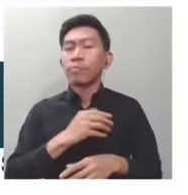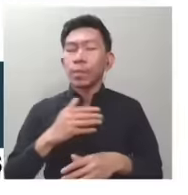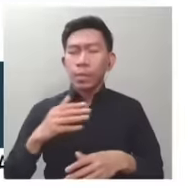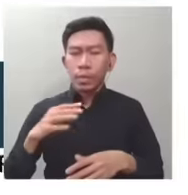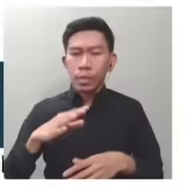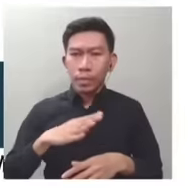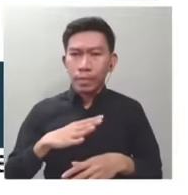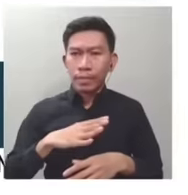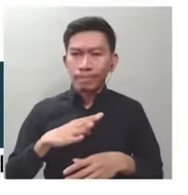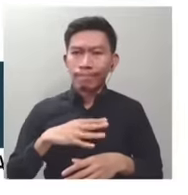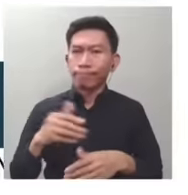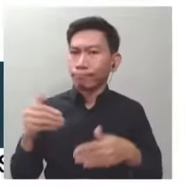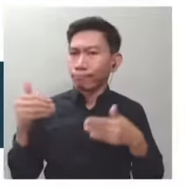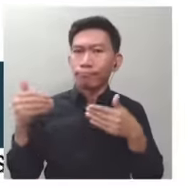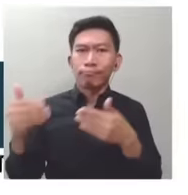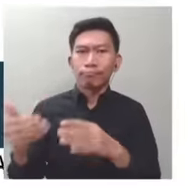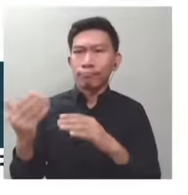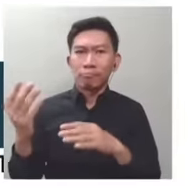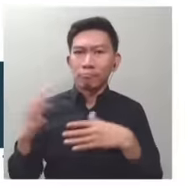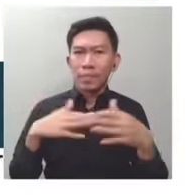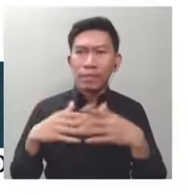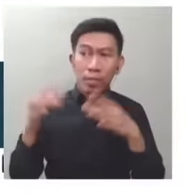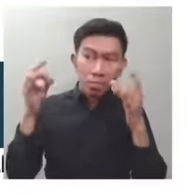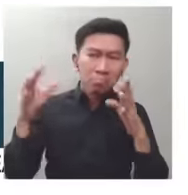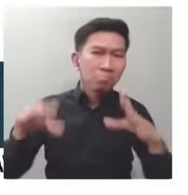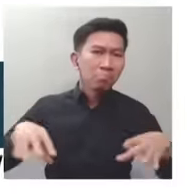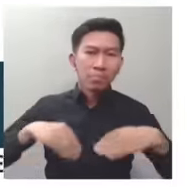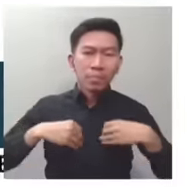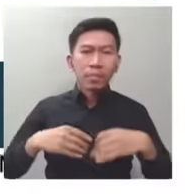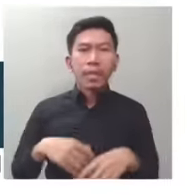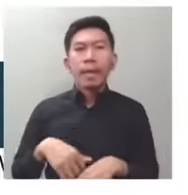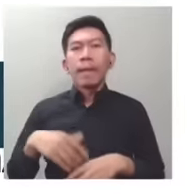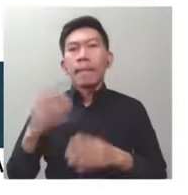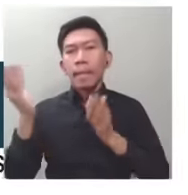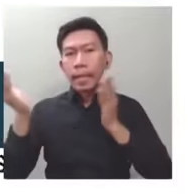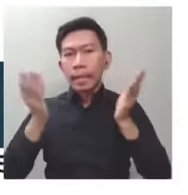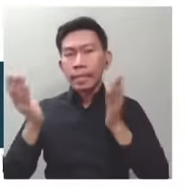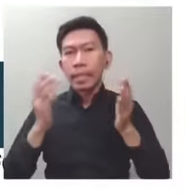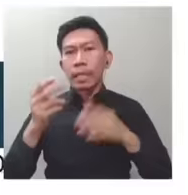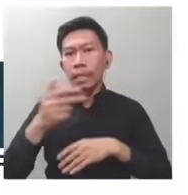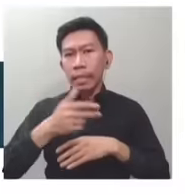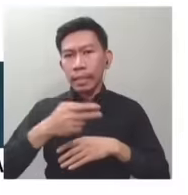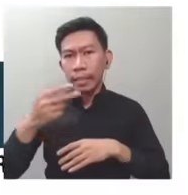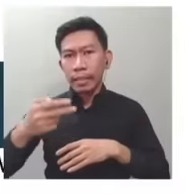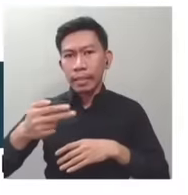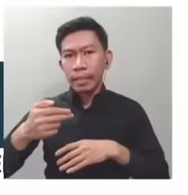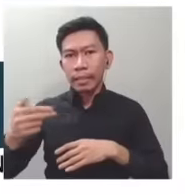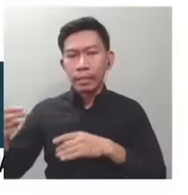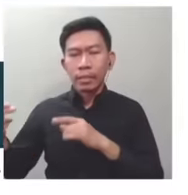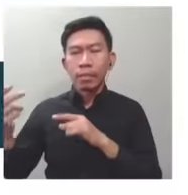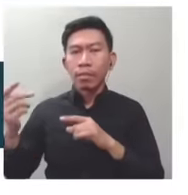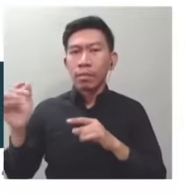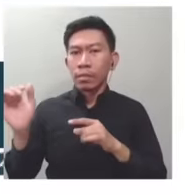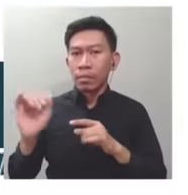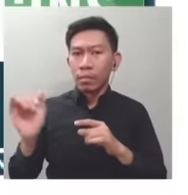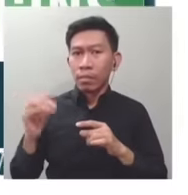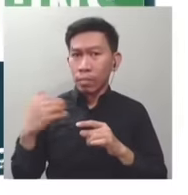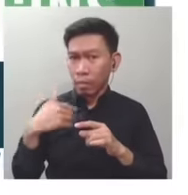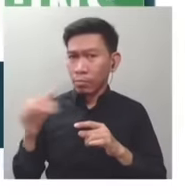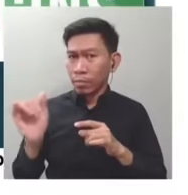that calculated risk. Malaysia and Indonesia recently did it, especially Malaysia. We have to look at how